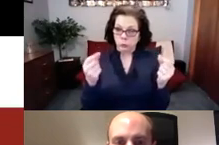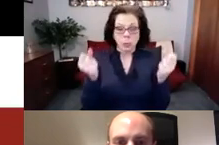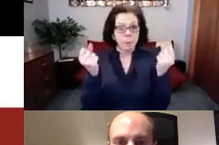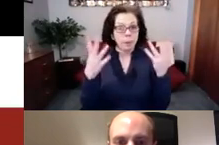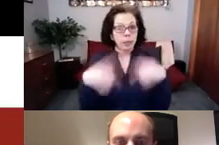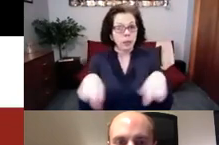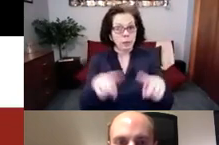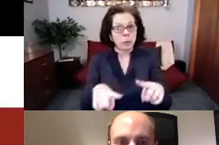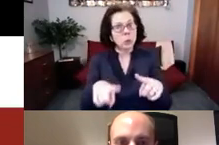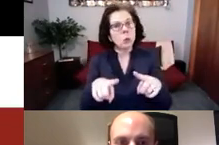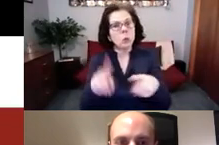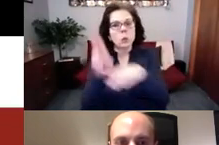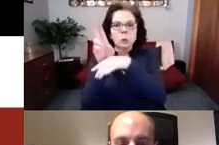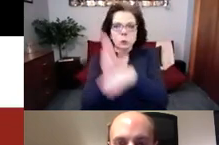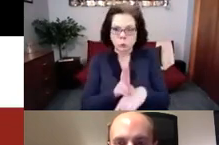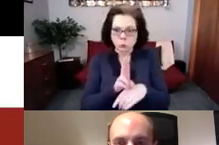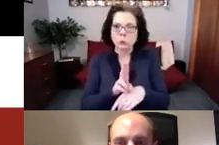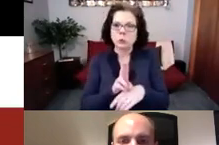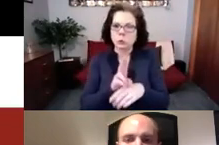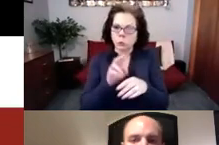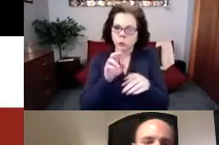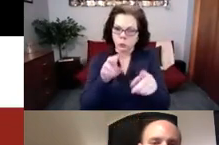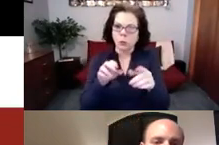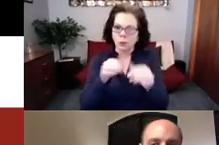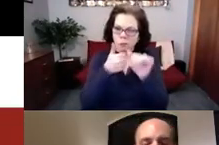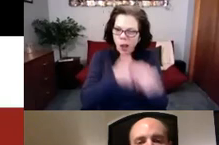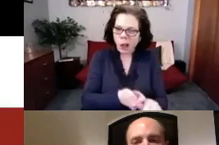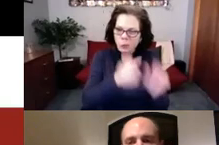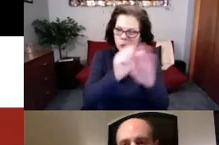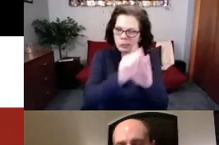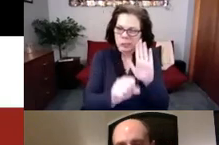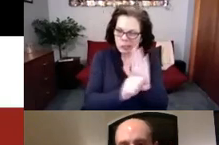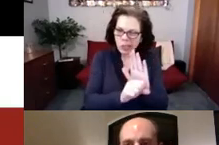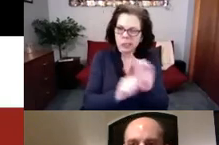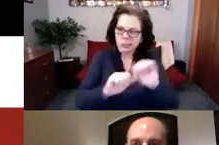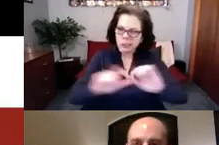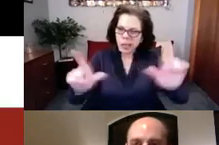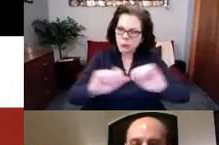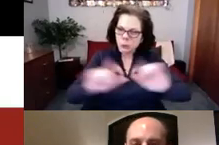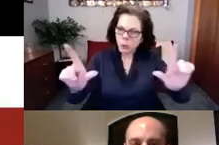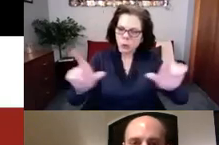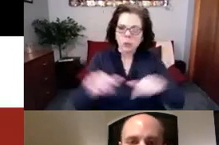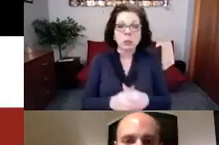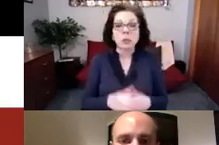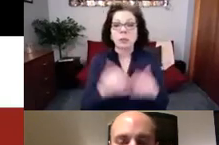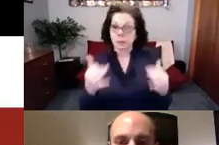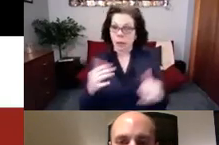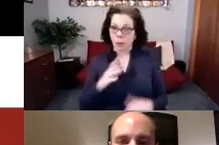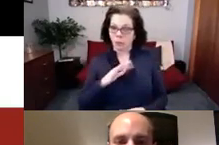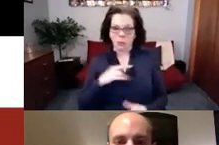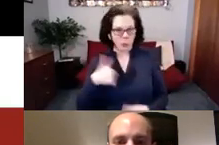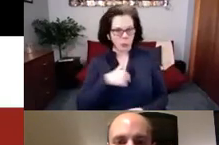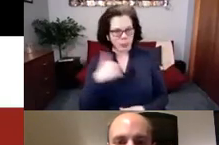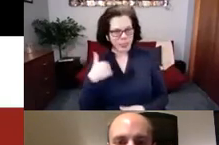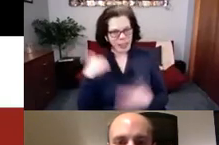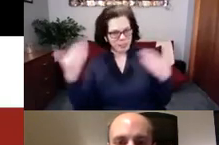very accustomed to following the state's dashboard. We now have a dashboard here locally where you can see